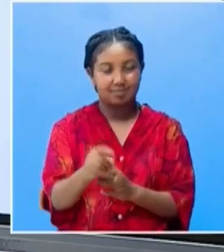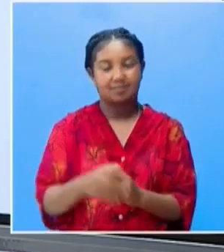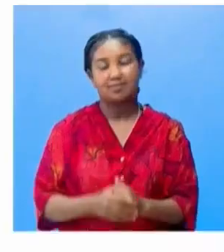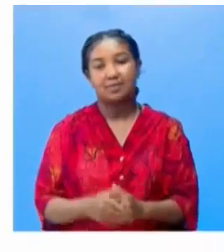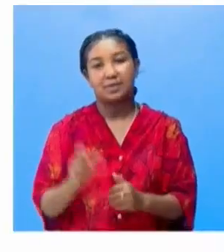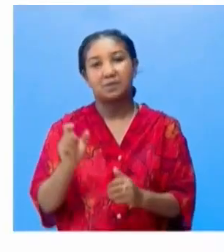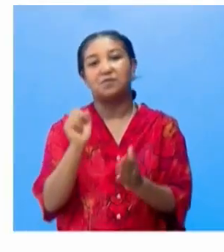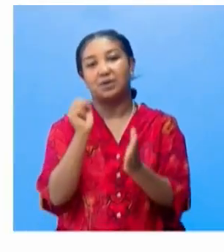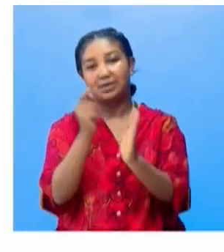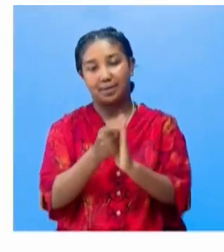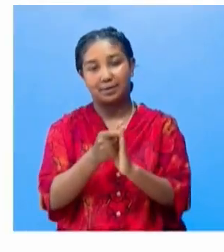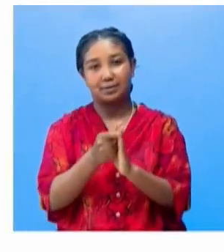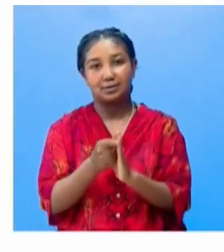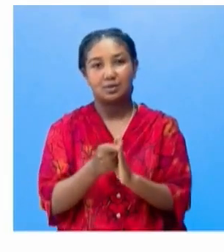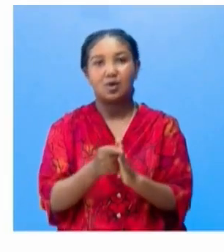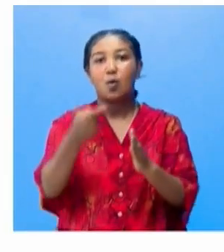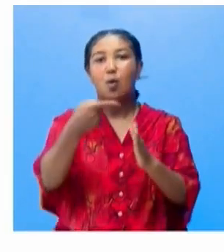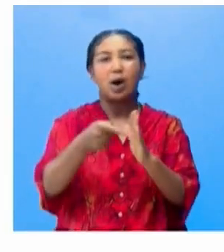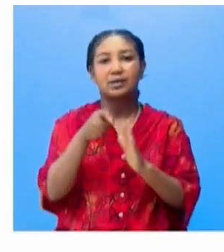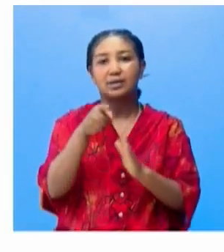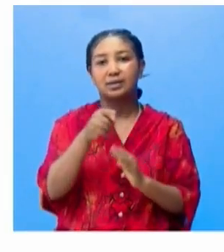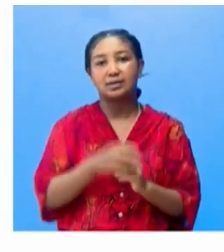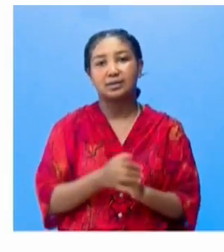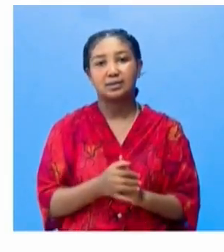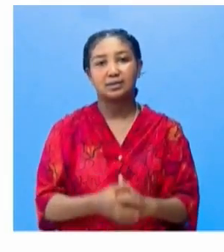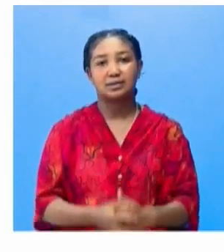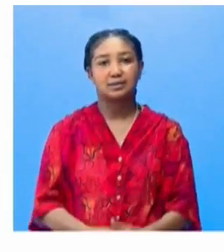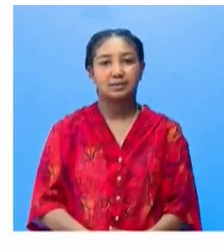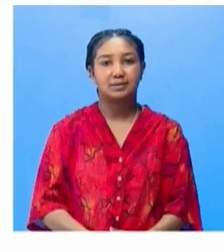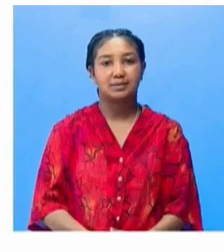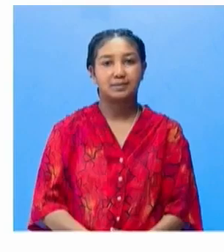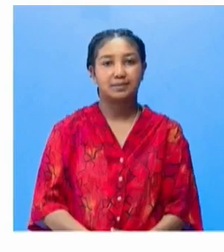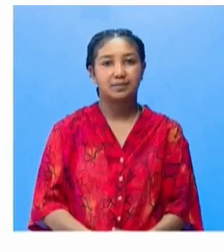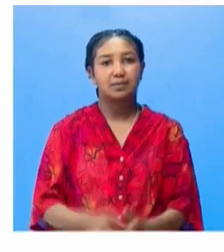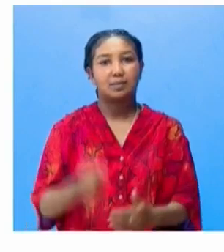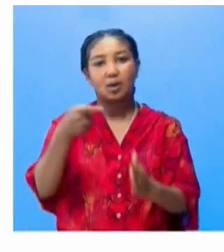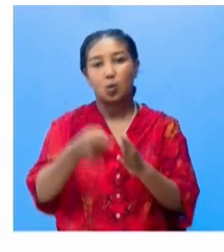issue. For example, what is